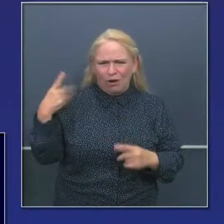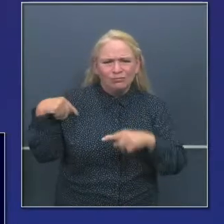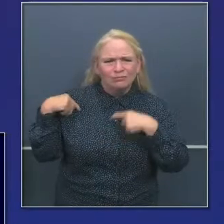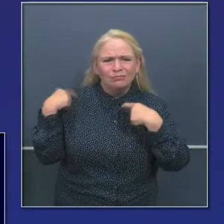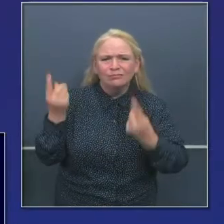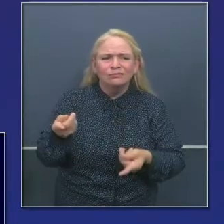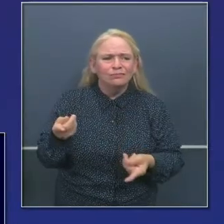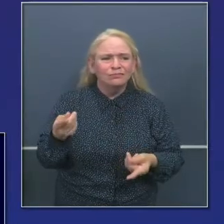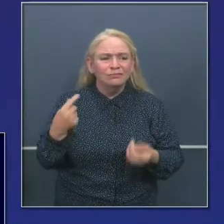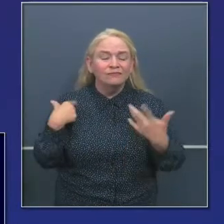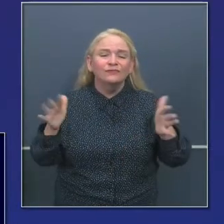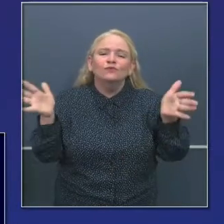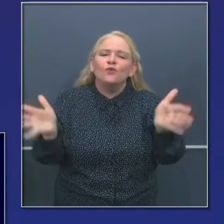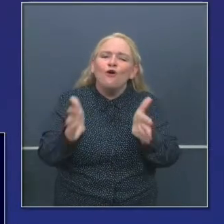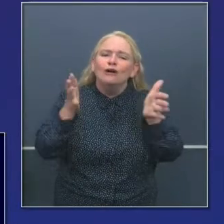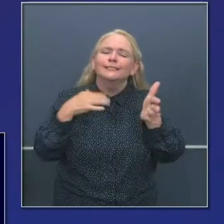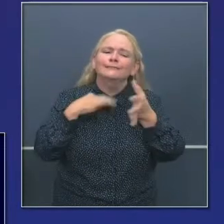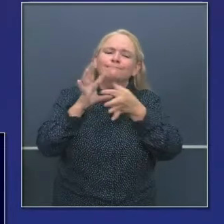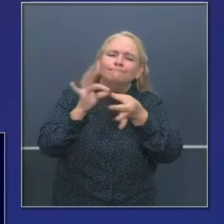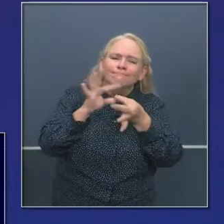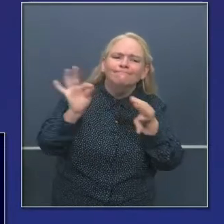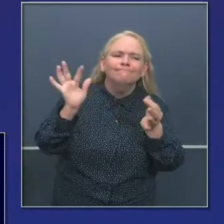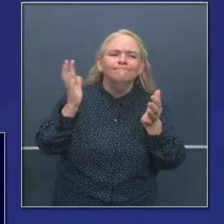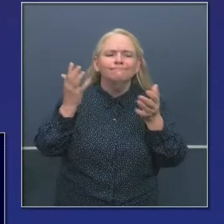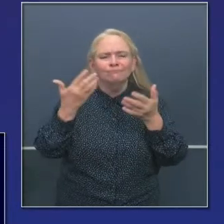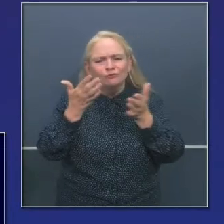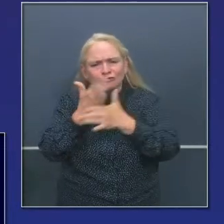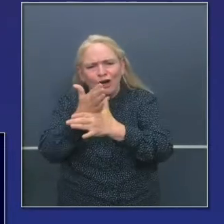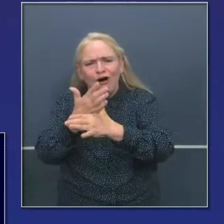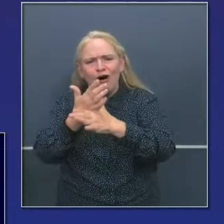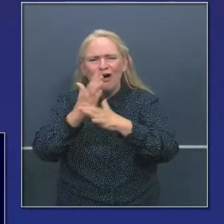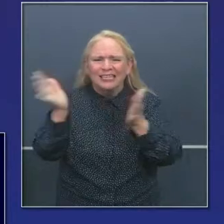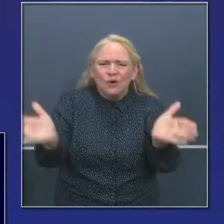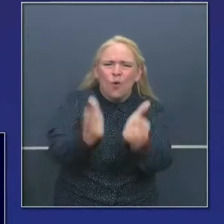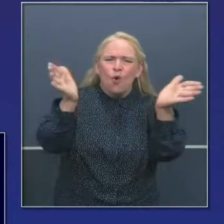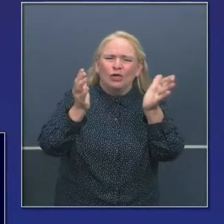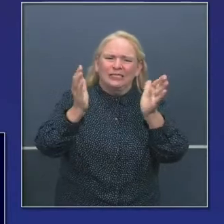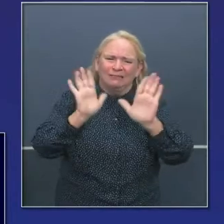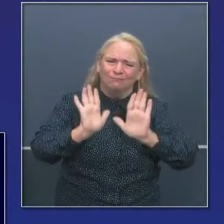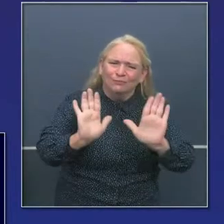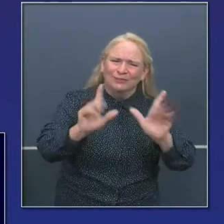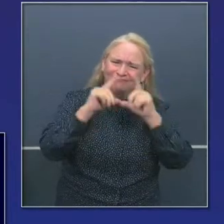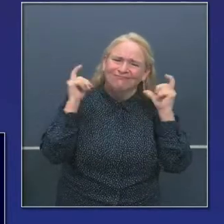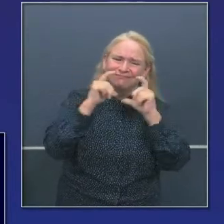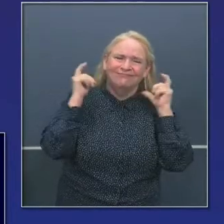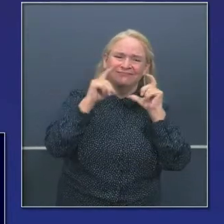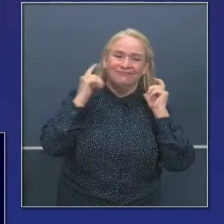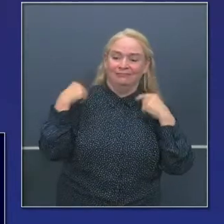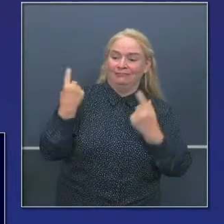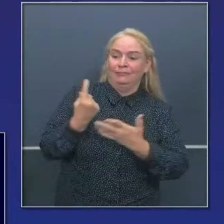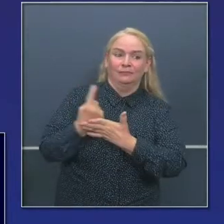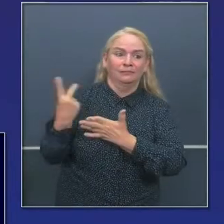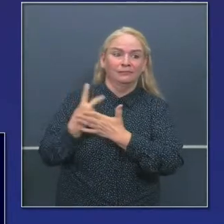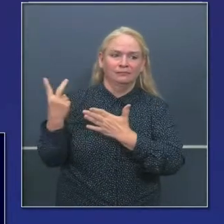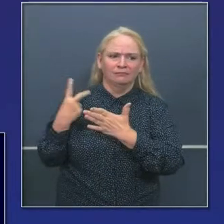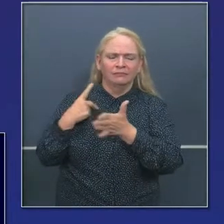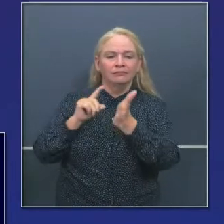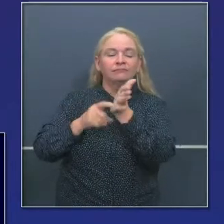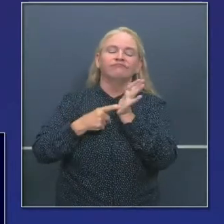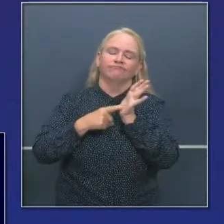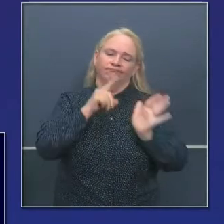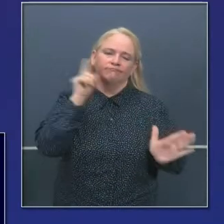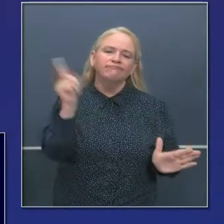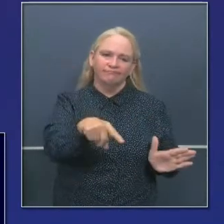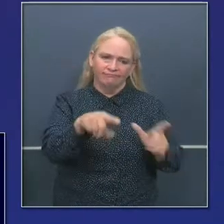been encouraging you to wear masks. Of course, the last number of weeks now, it's a mandate in the state of California, and for